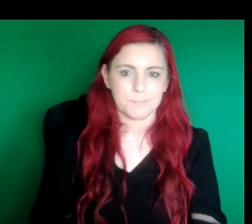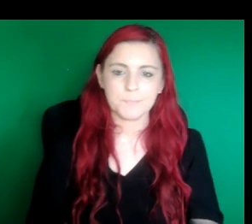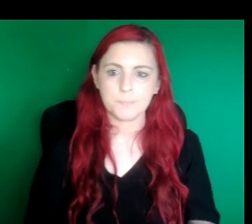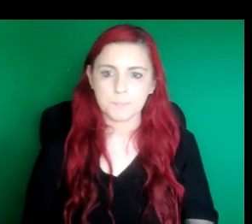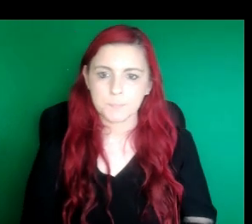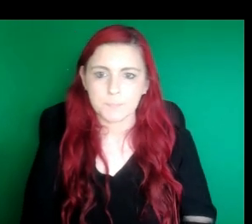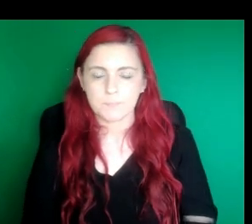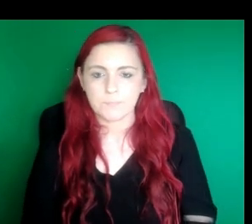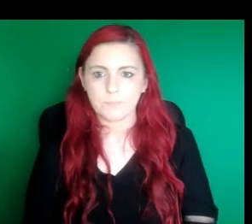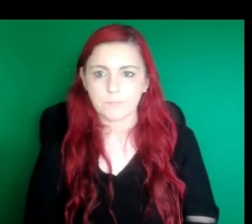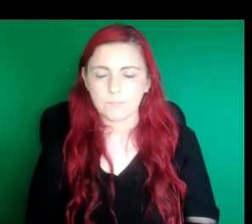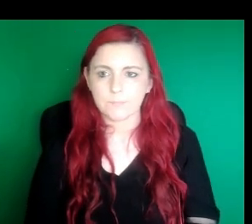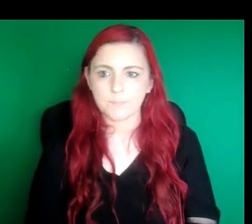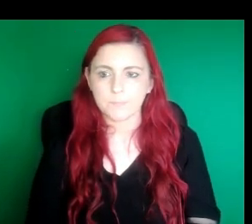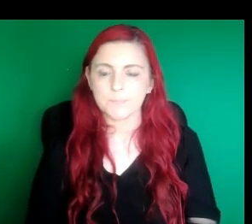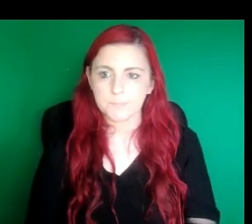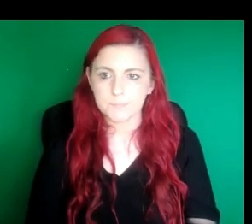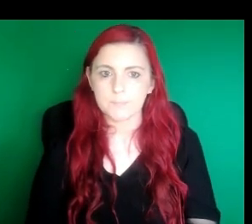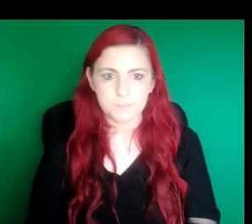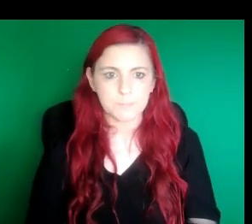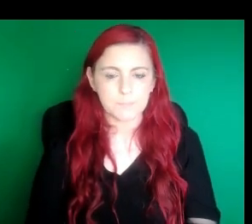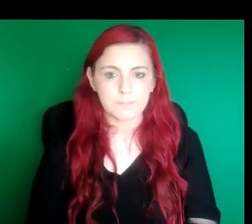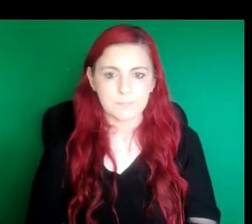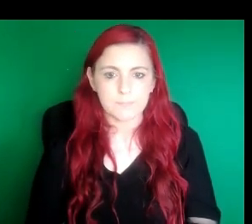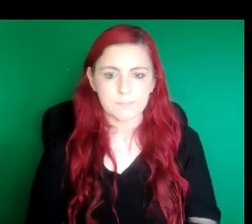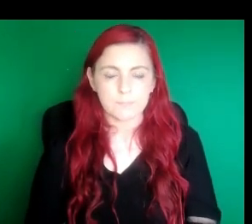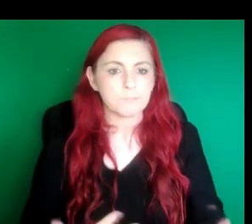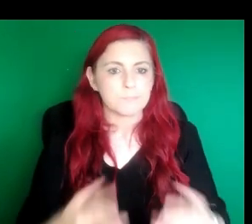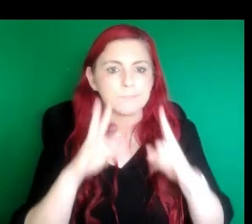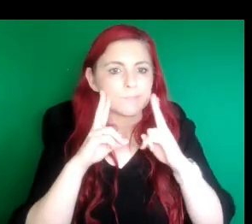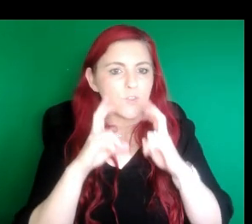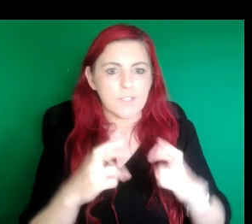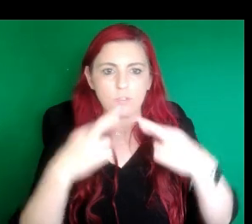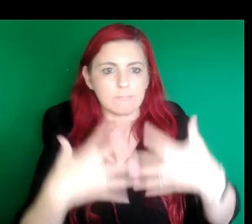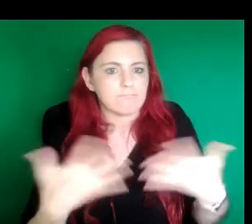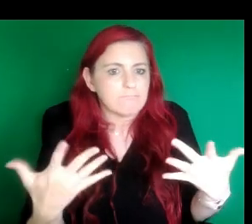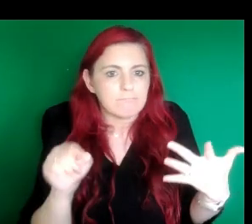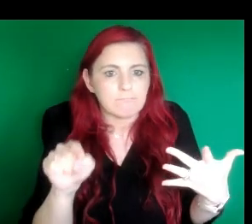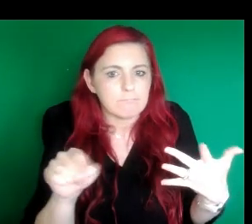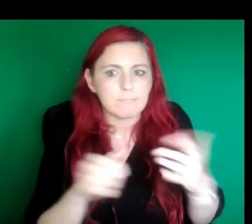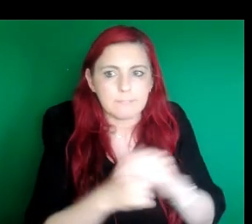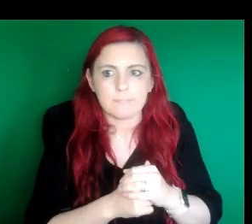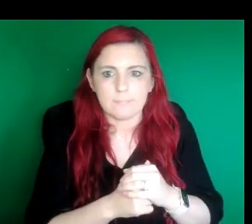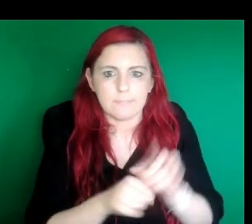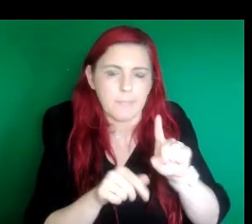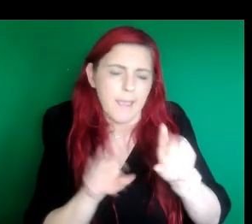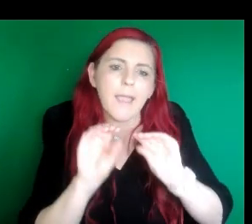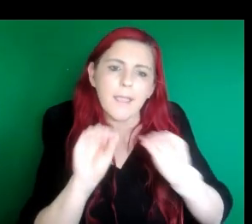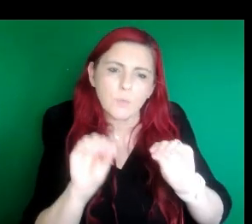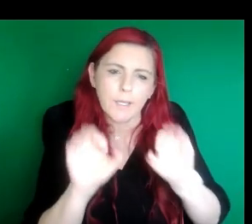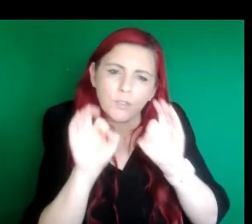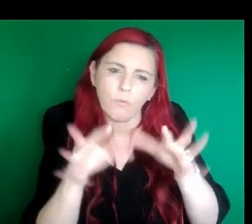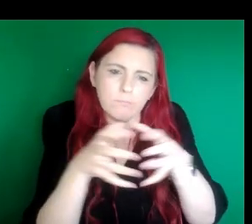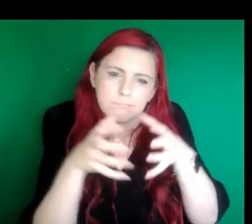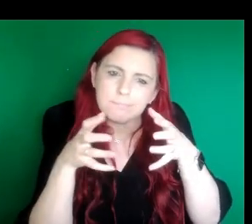Yeah. So some of the data findings, just very briefly. So education was a huge